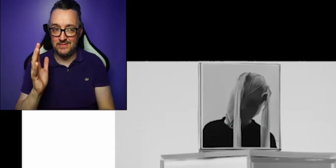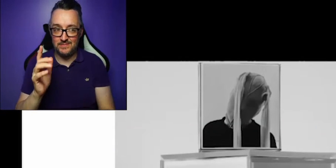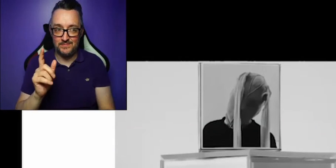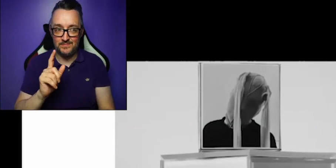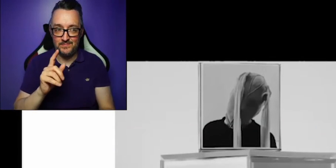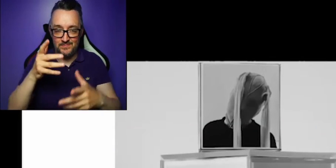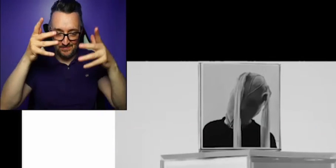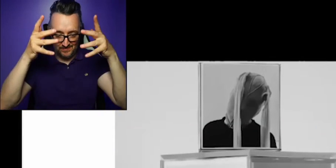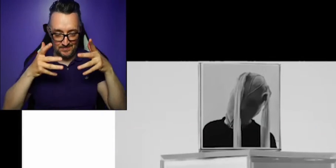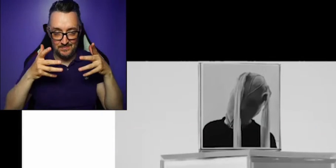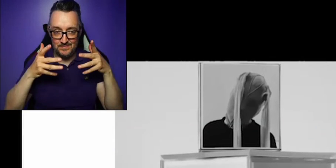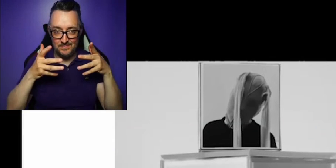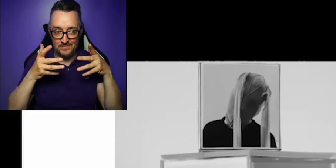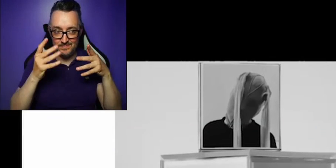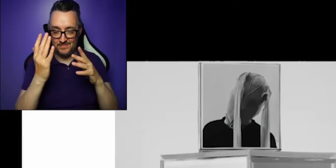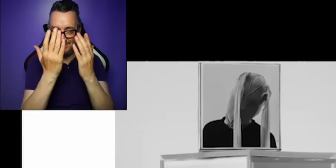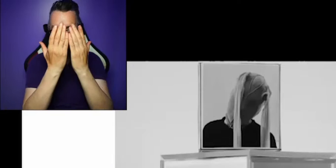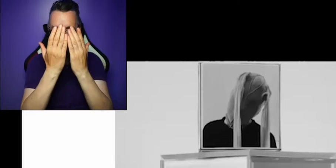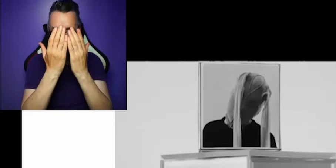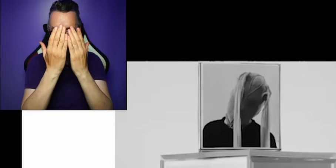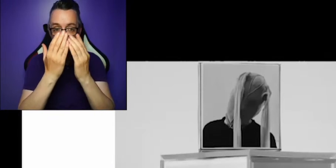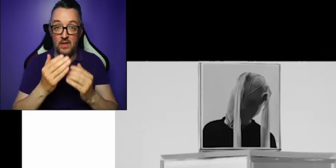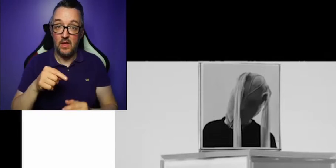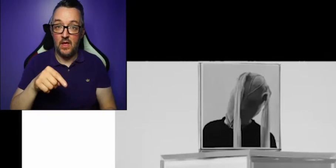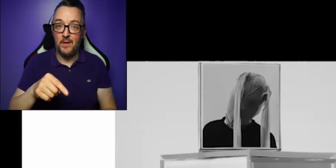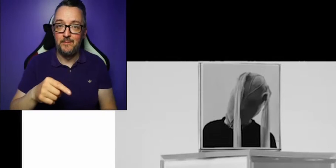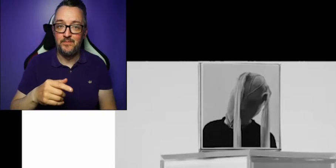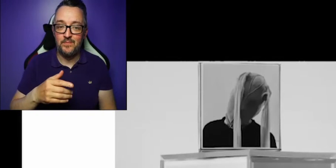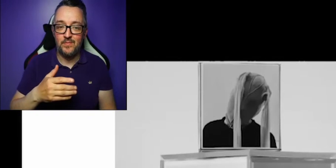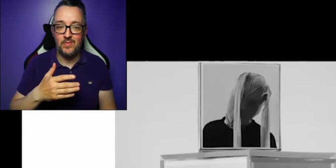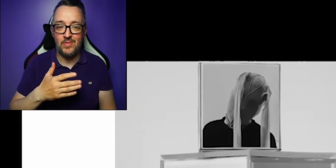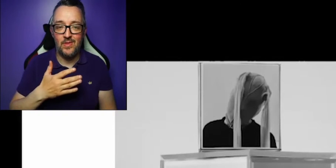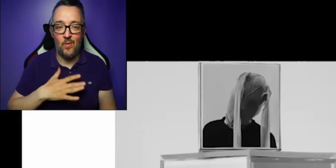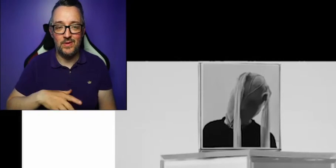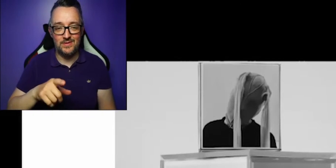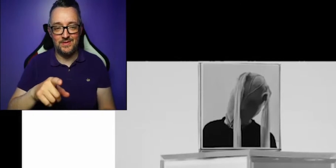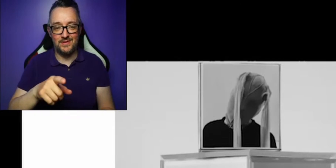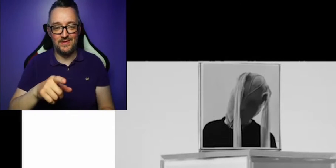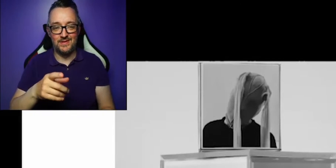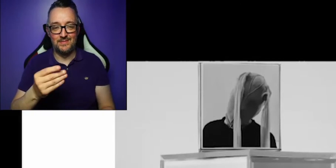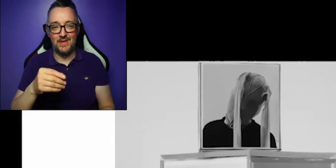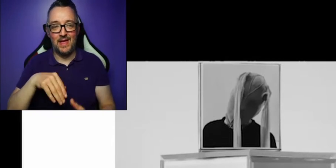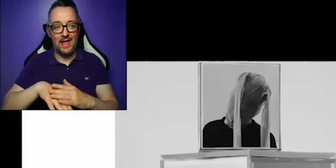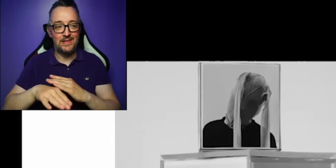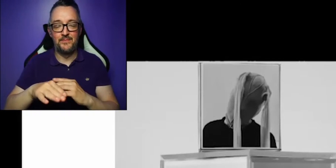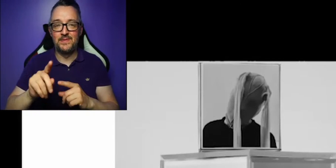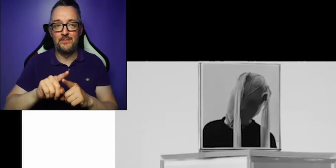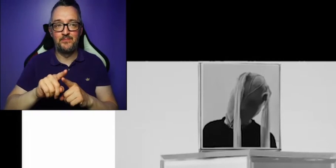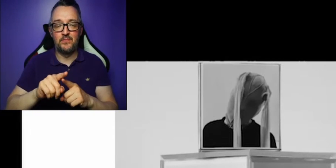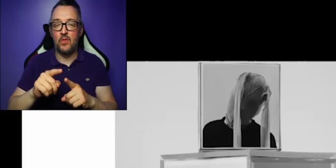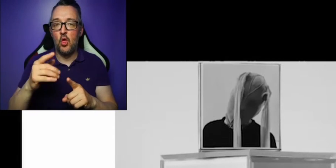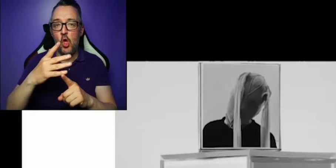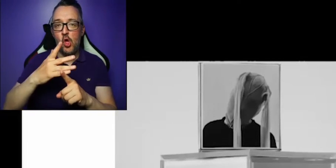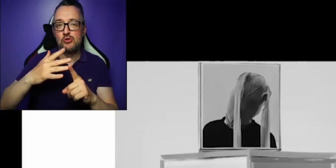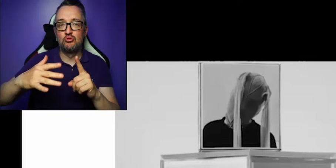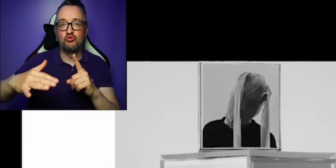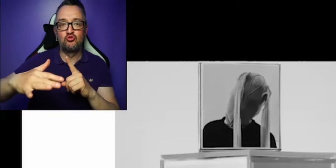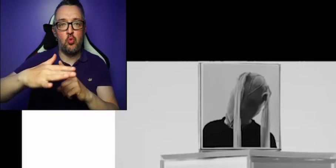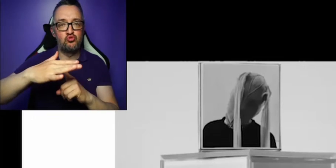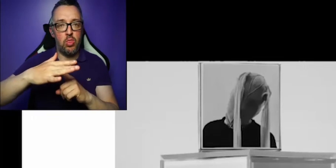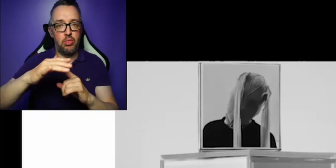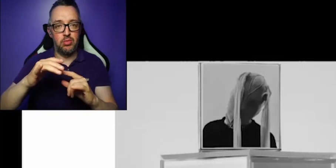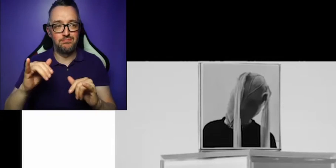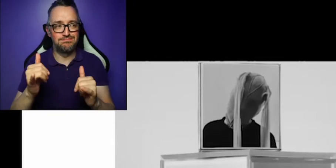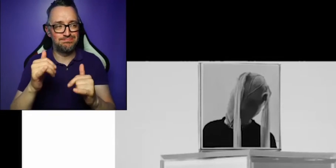Sort of like, this is how I would really like to have an instrument like this to go into social situations with. I'd love to have a great